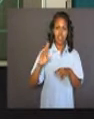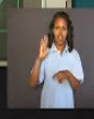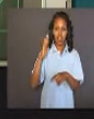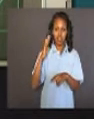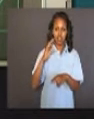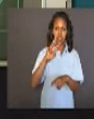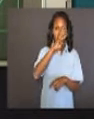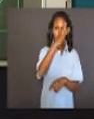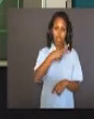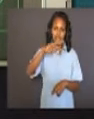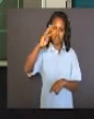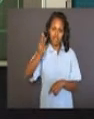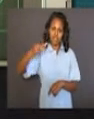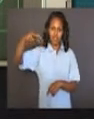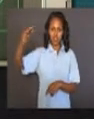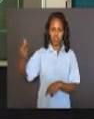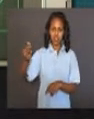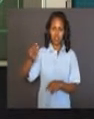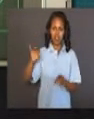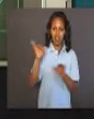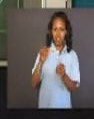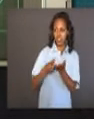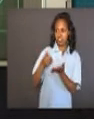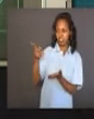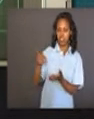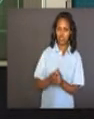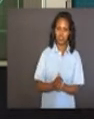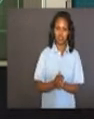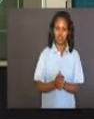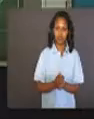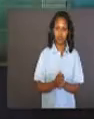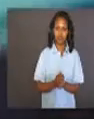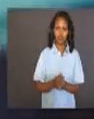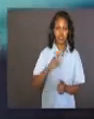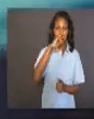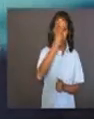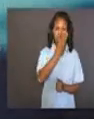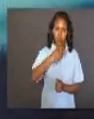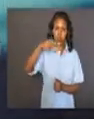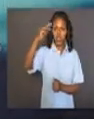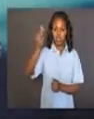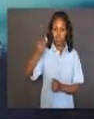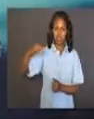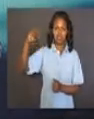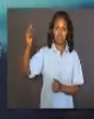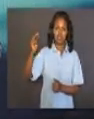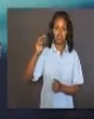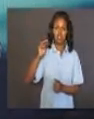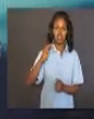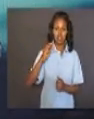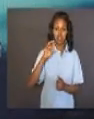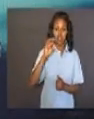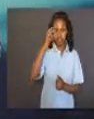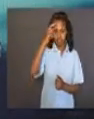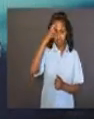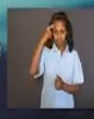a wave, like this. The wave occurs